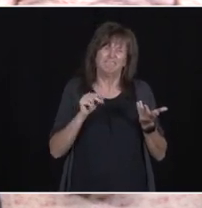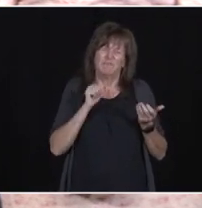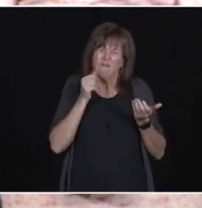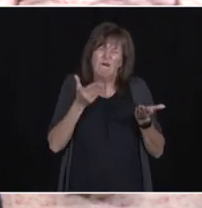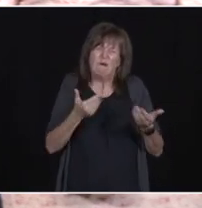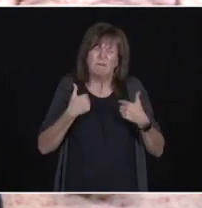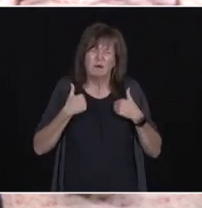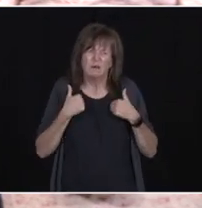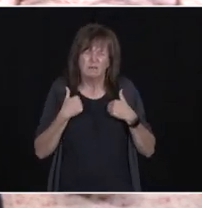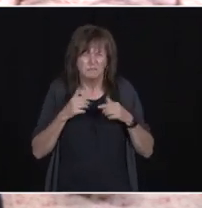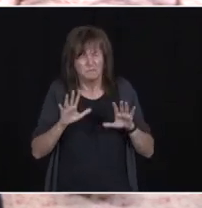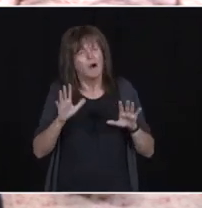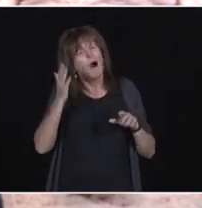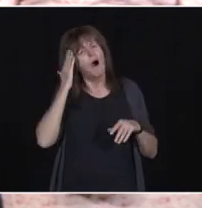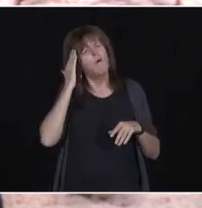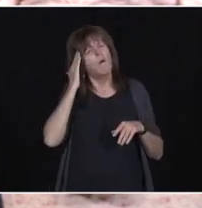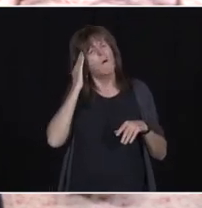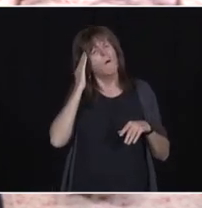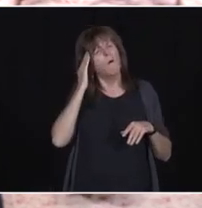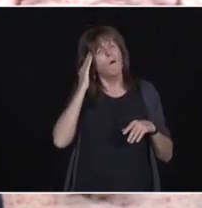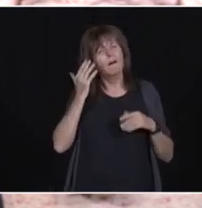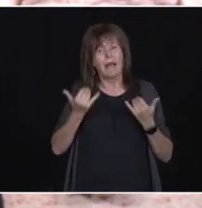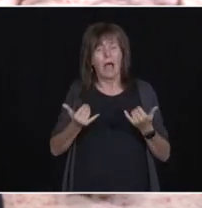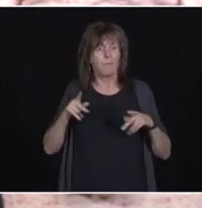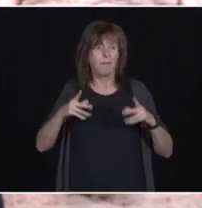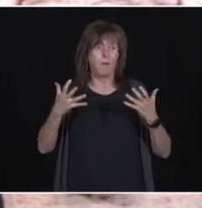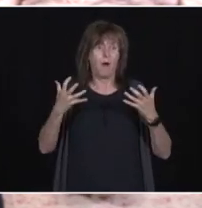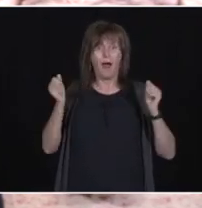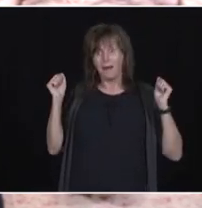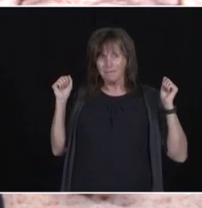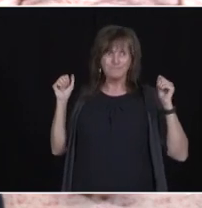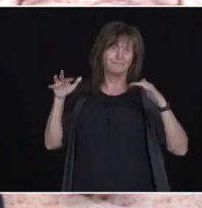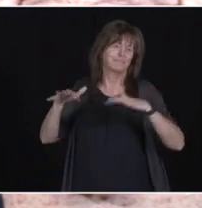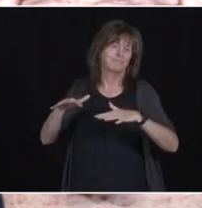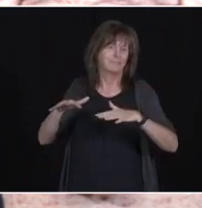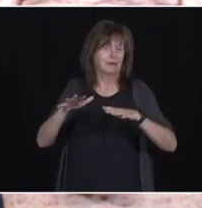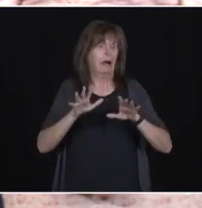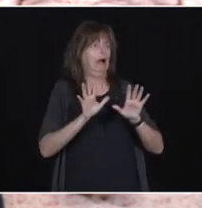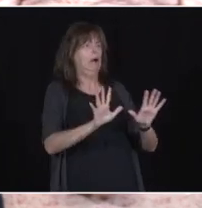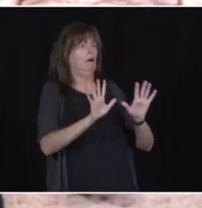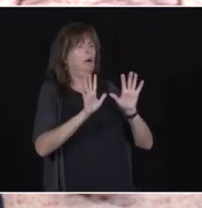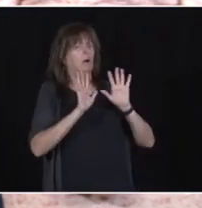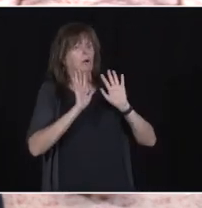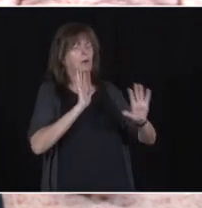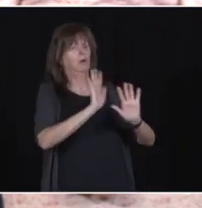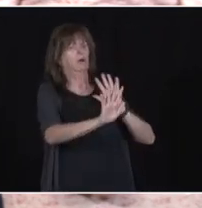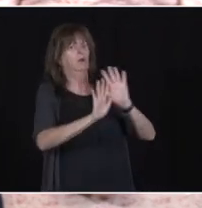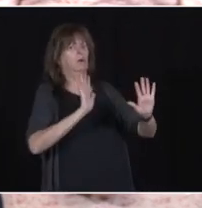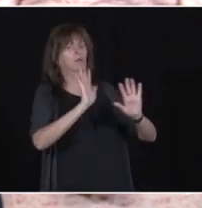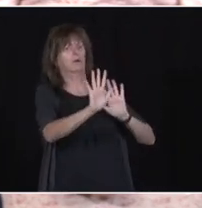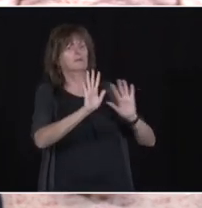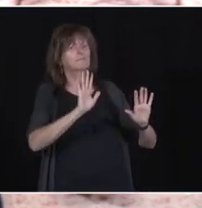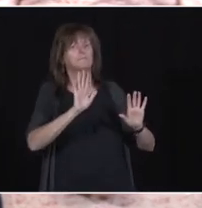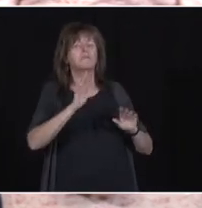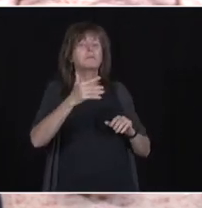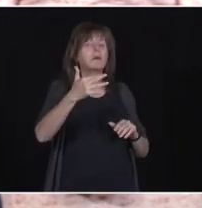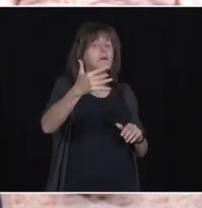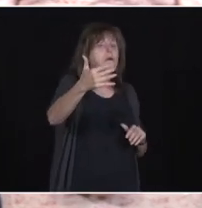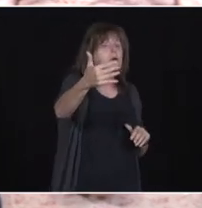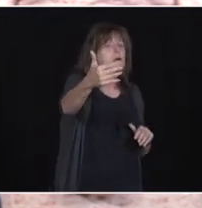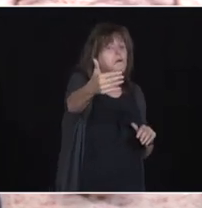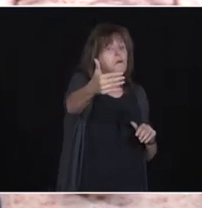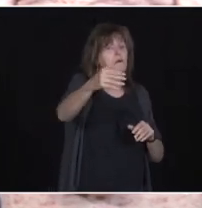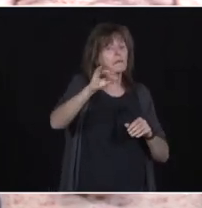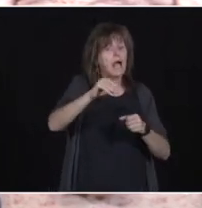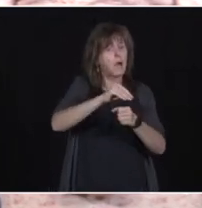be begging for people to come. The businesses will be begging, restaurants will be begging for people to show up there. And I think we have to work together